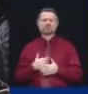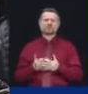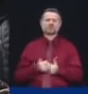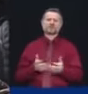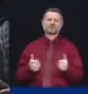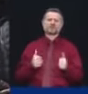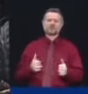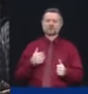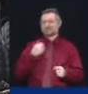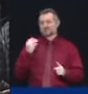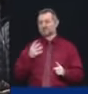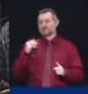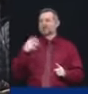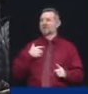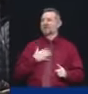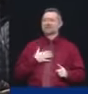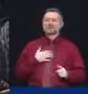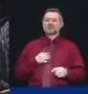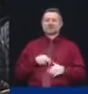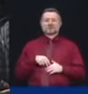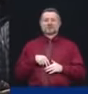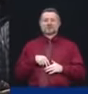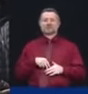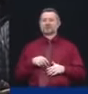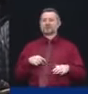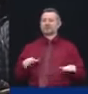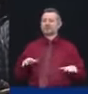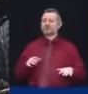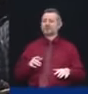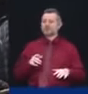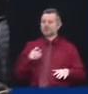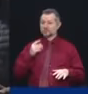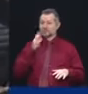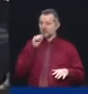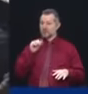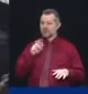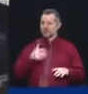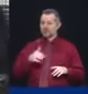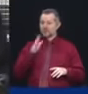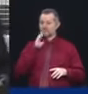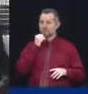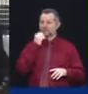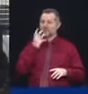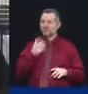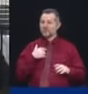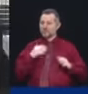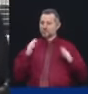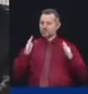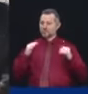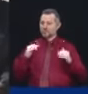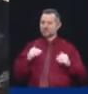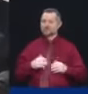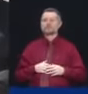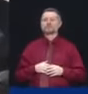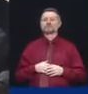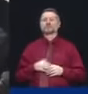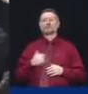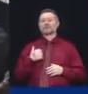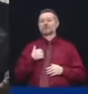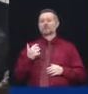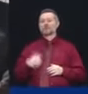shining. It's even going to be warmer in August, we believe. We don't want to say